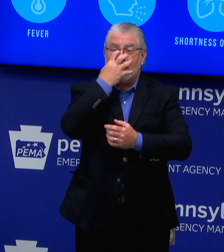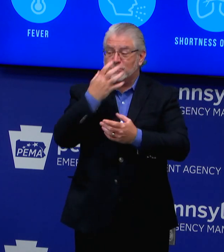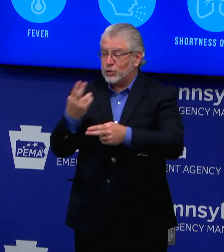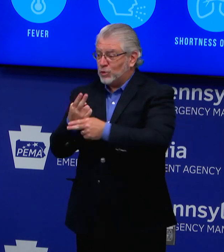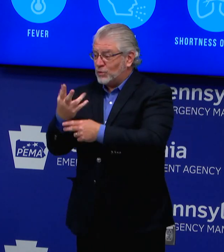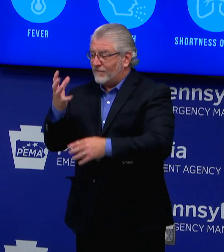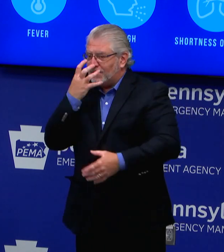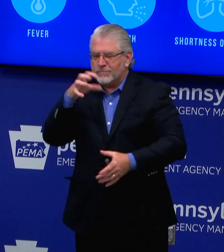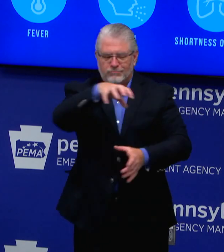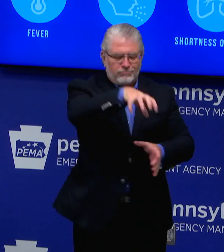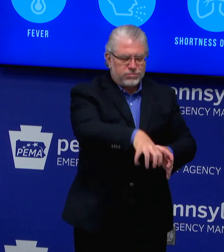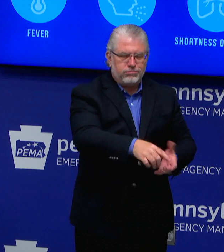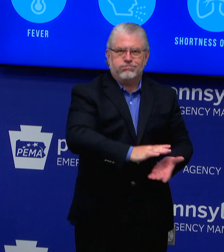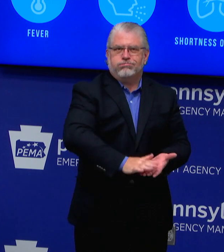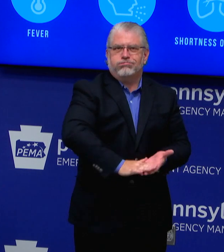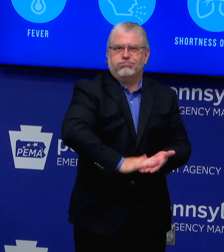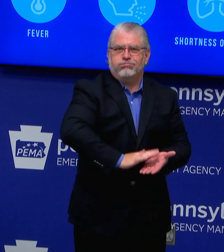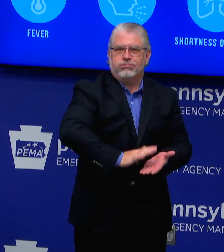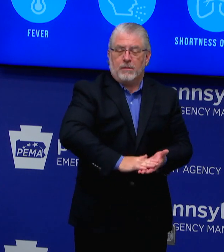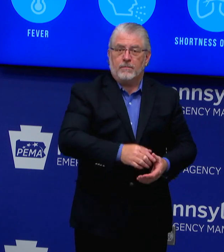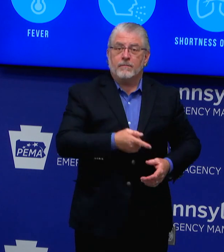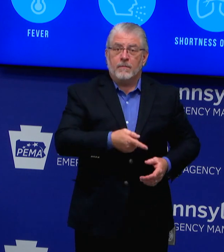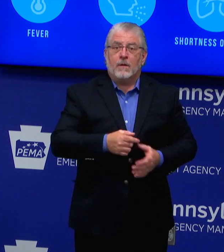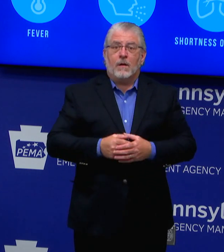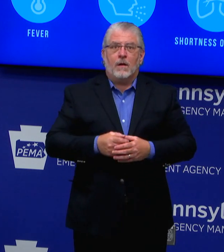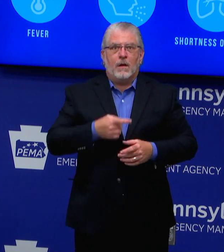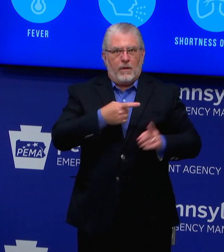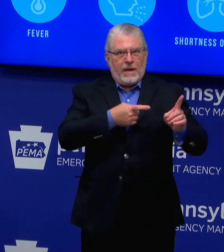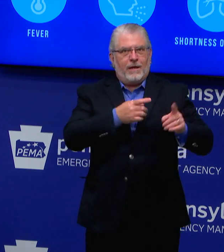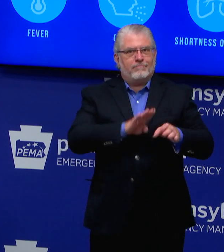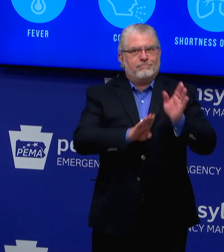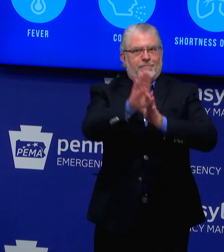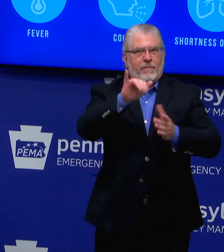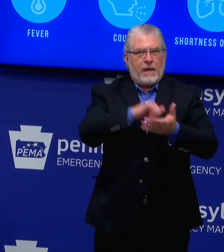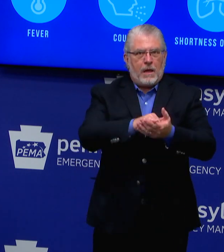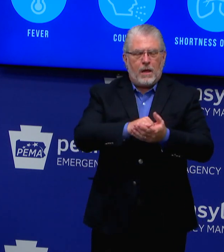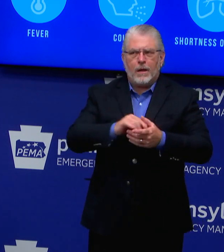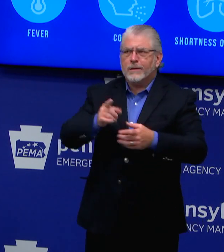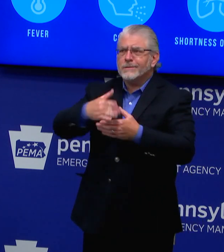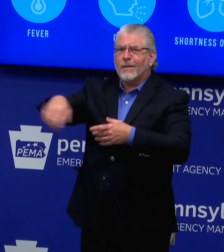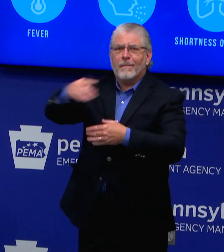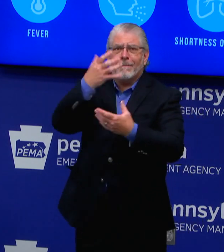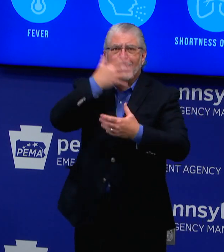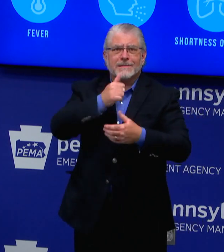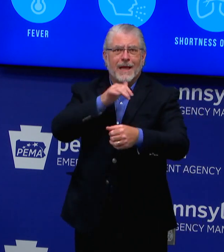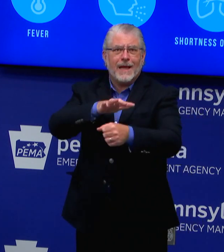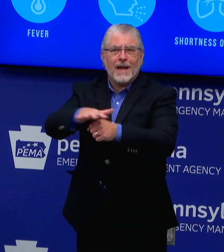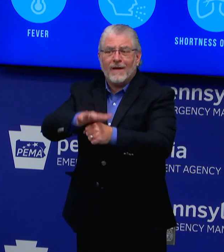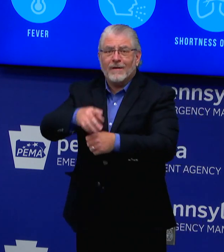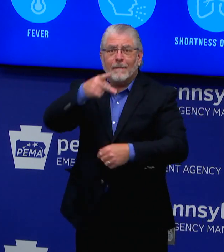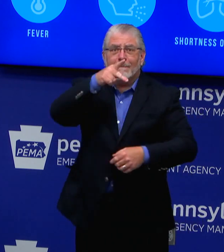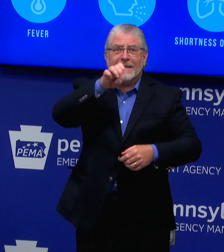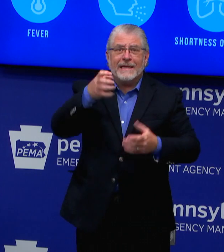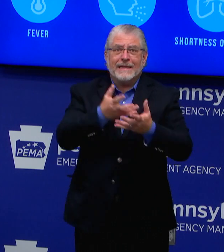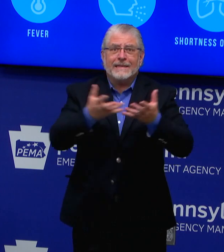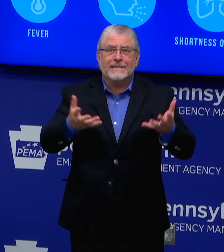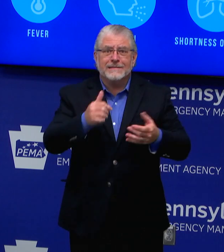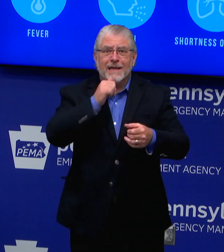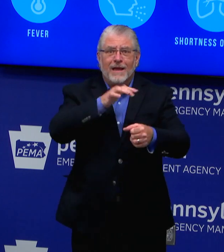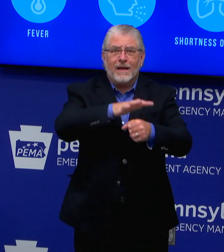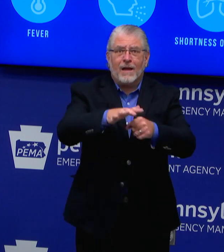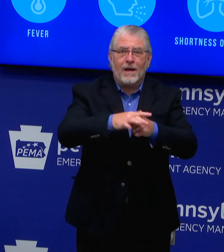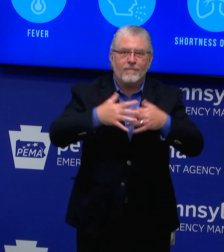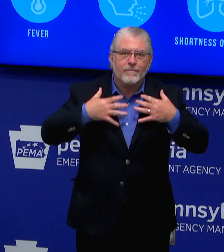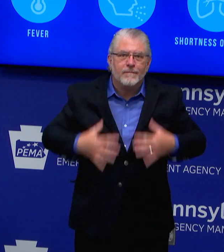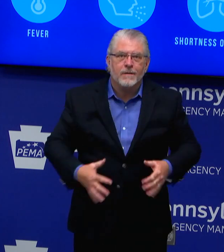not keep up with the demand of our medical professionals. When the Food and Drug Administration issued an emergency use authorization for the